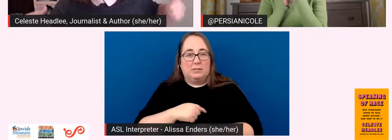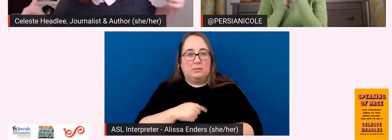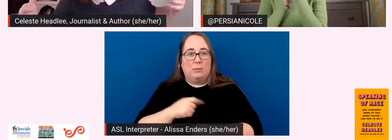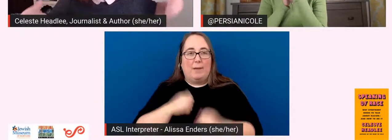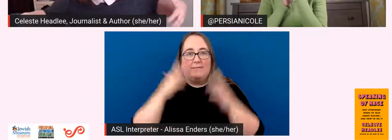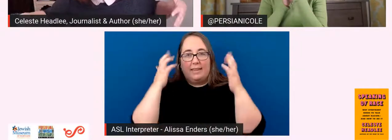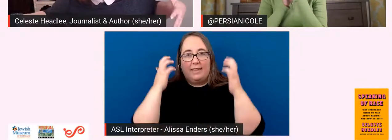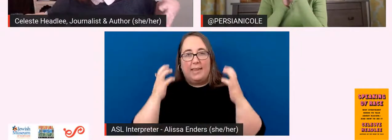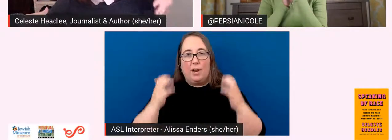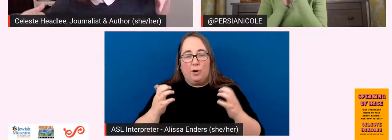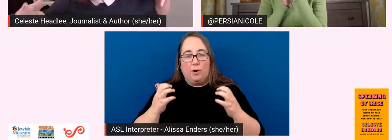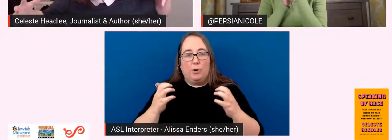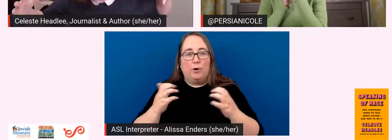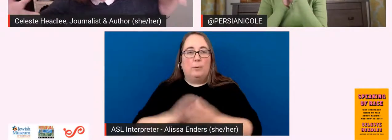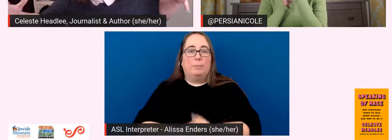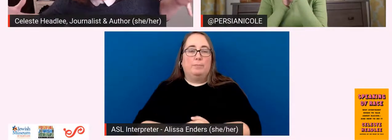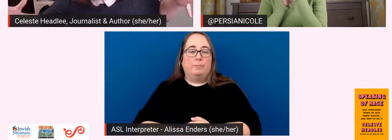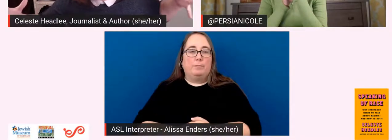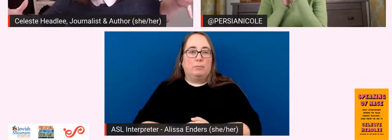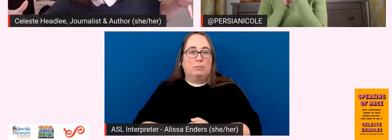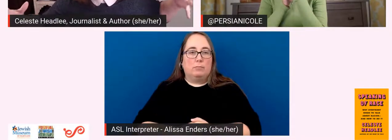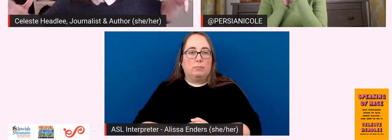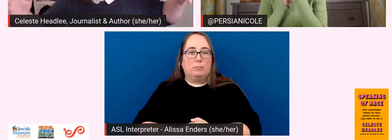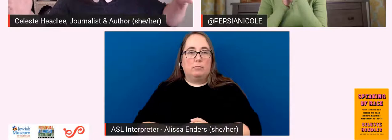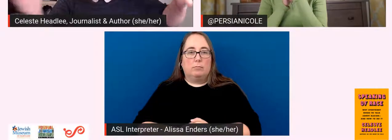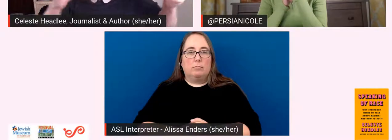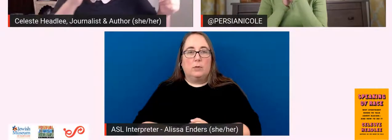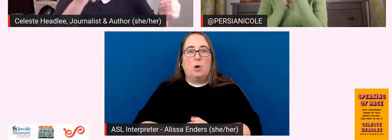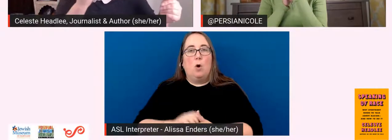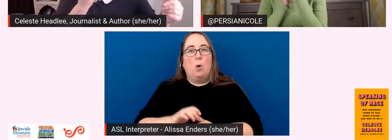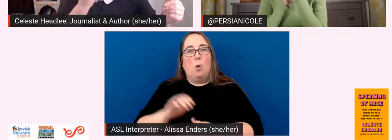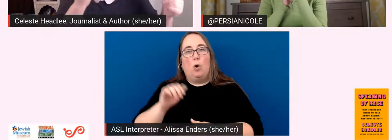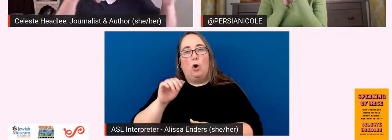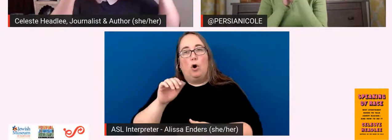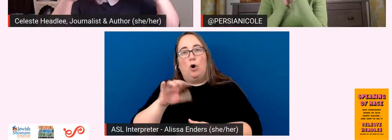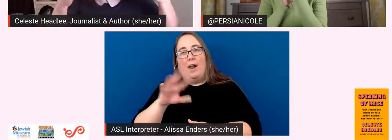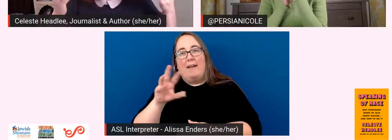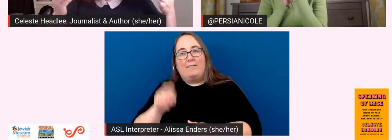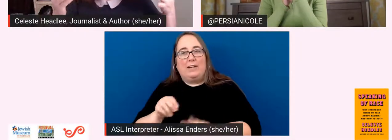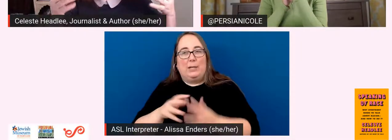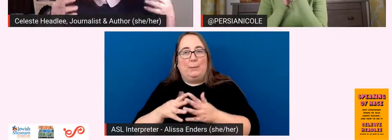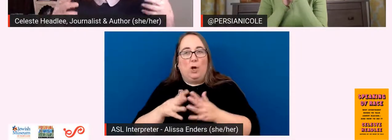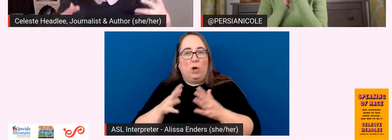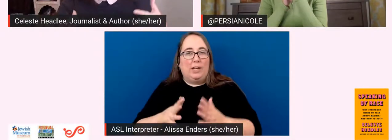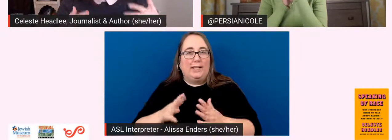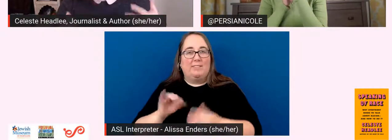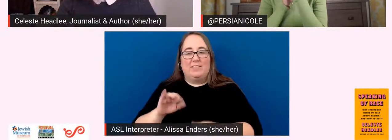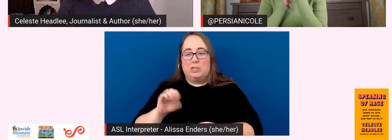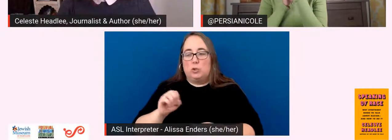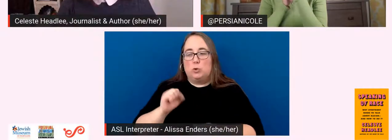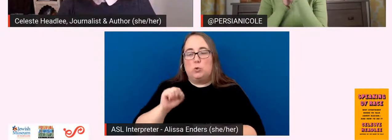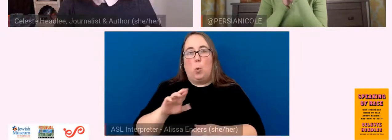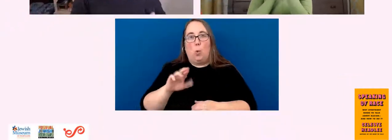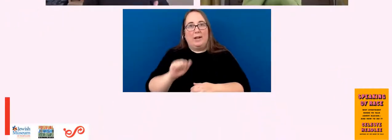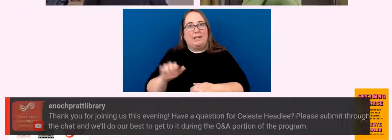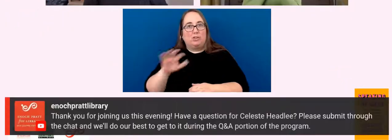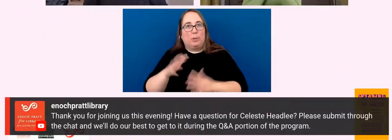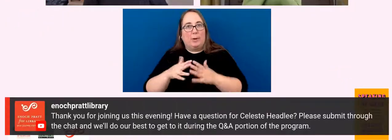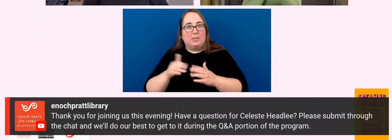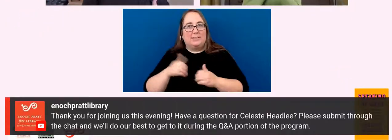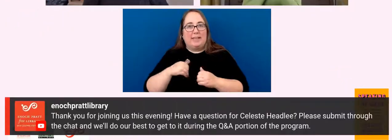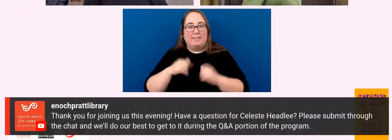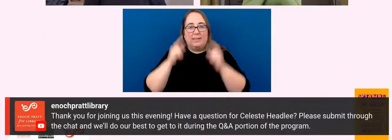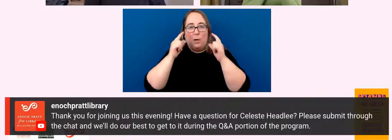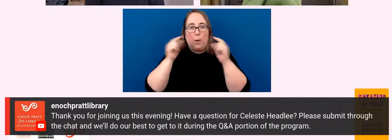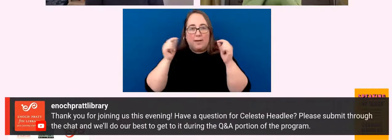hair or African-American features, or for my Asian-American friends who have narrow eyes, how long it takes us to accept